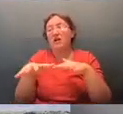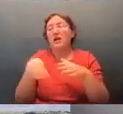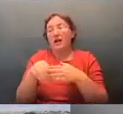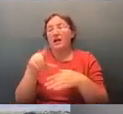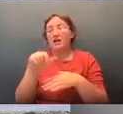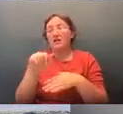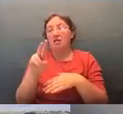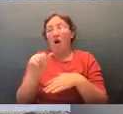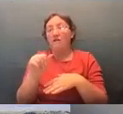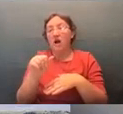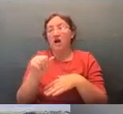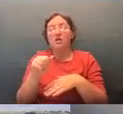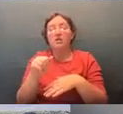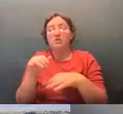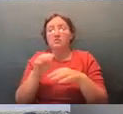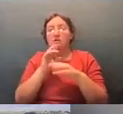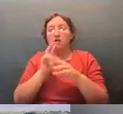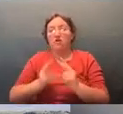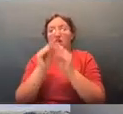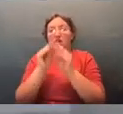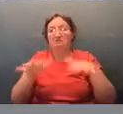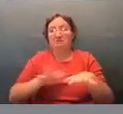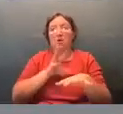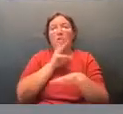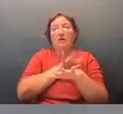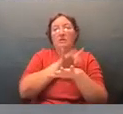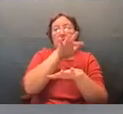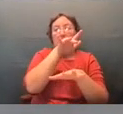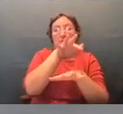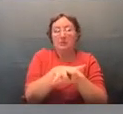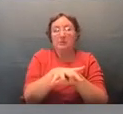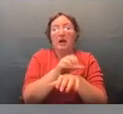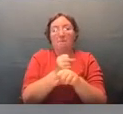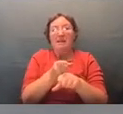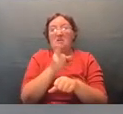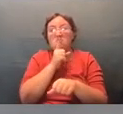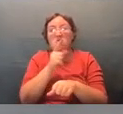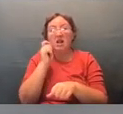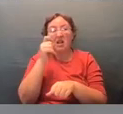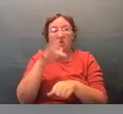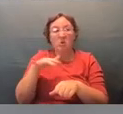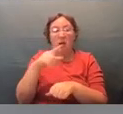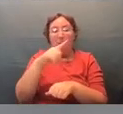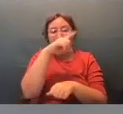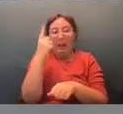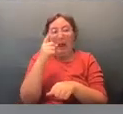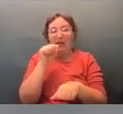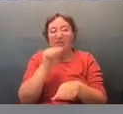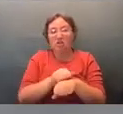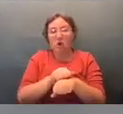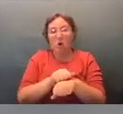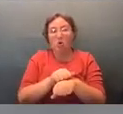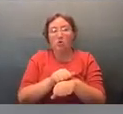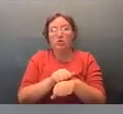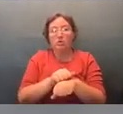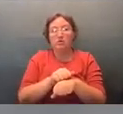magma and creating these really awesome looking features of black stone out in